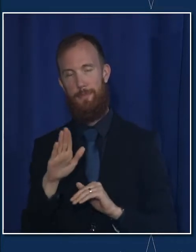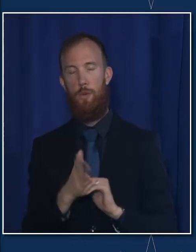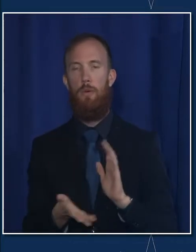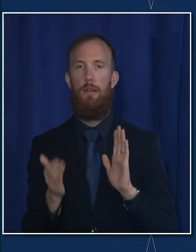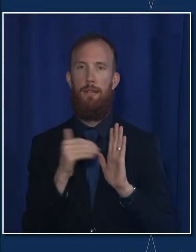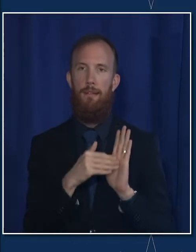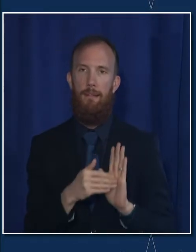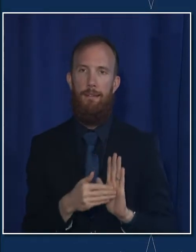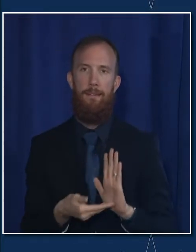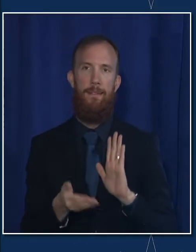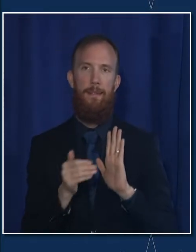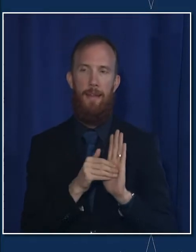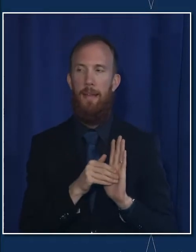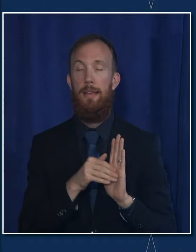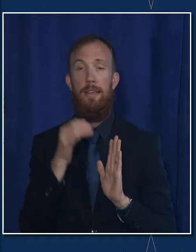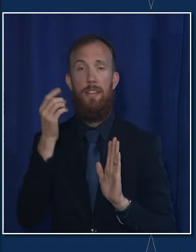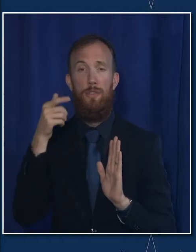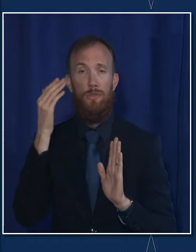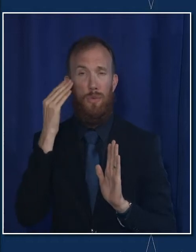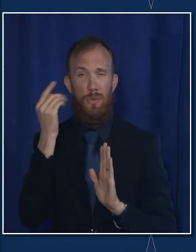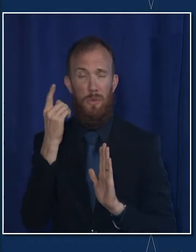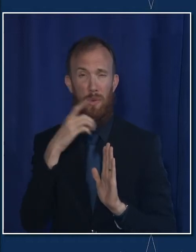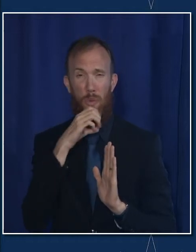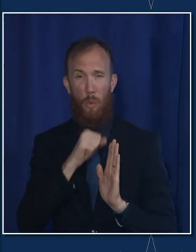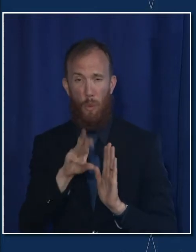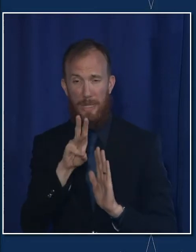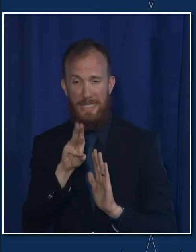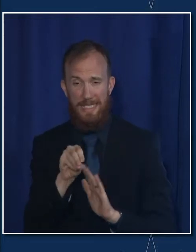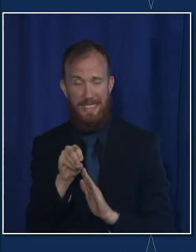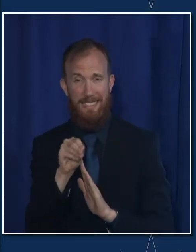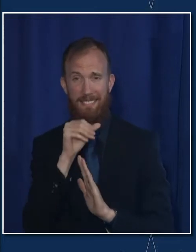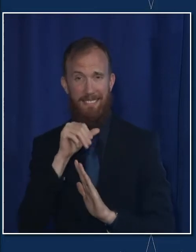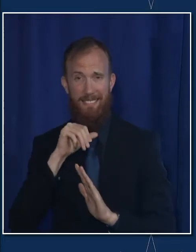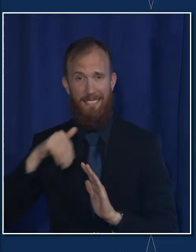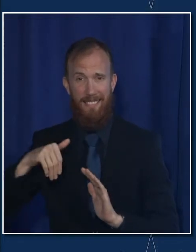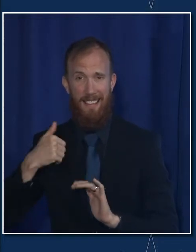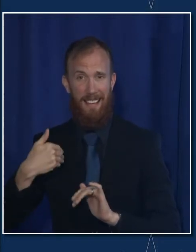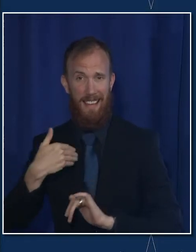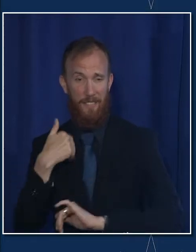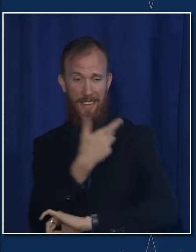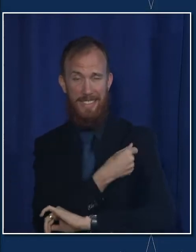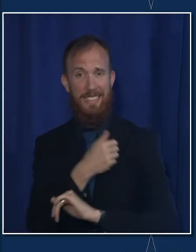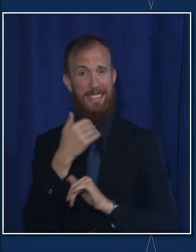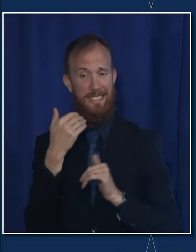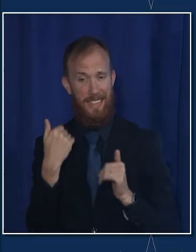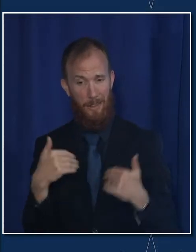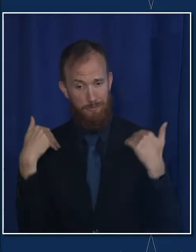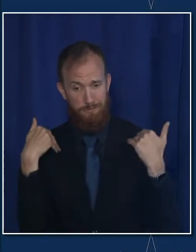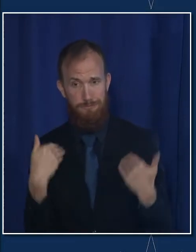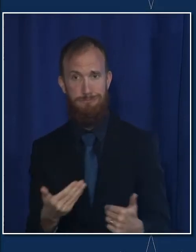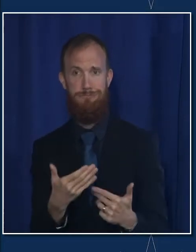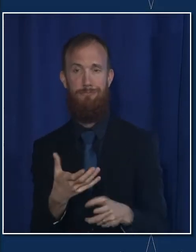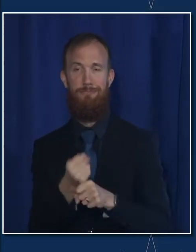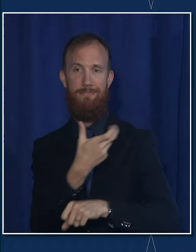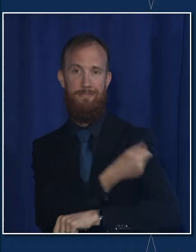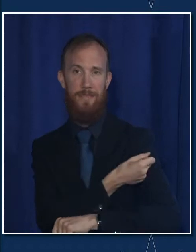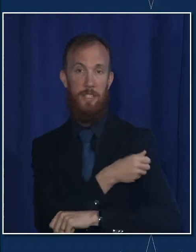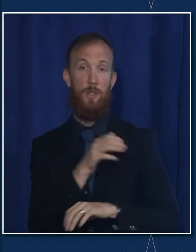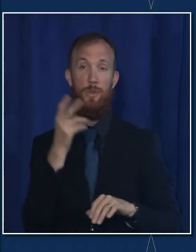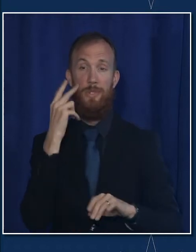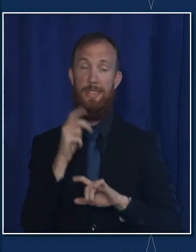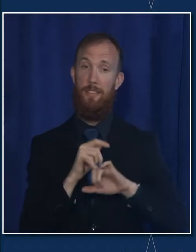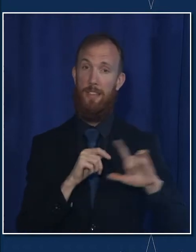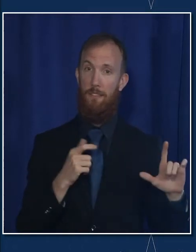60 and not yet vaccinated in Chicago, now is the time. On the left, you see here unvaccinated Chicago resident hospitalization rates